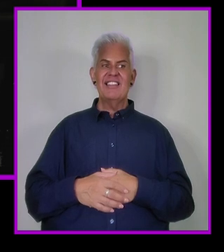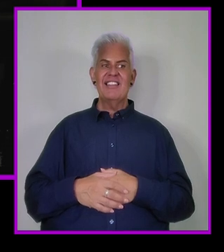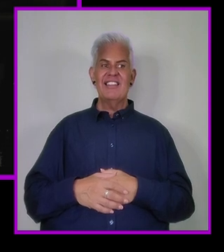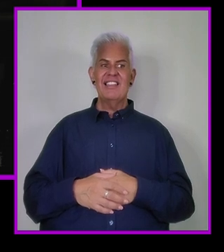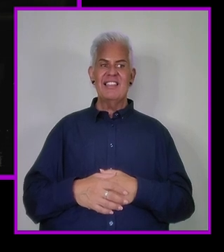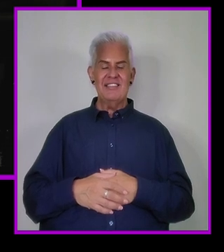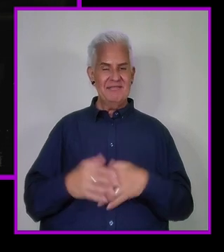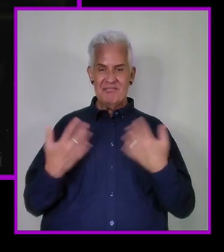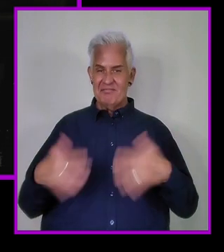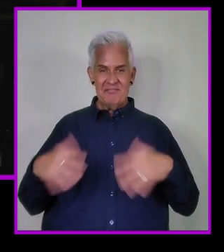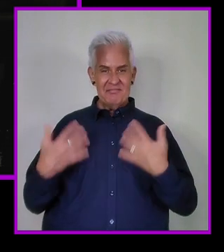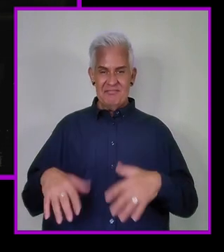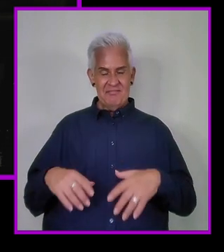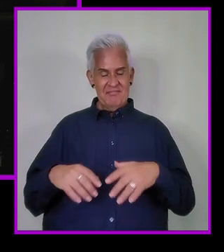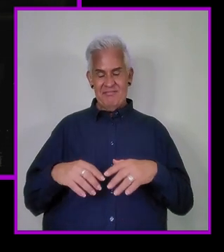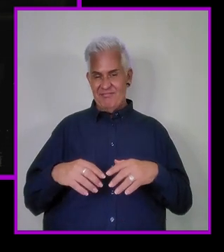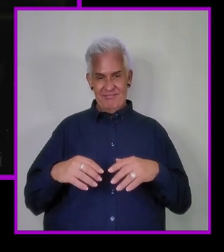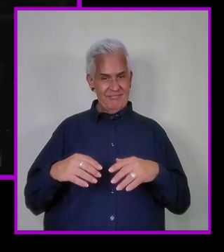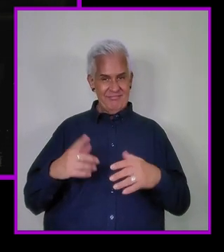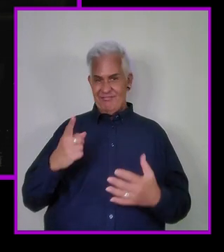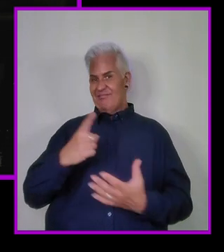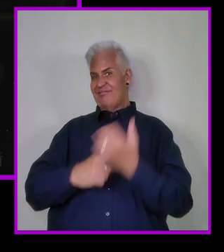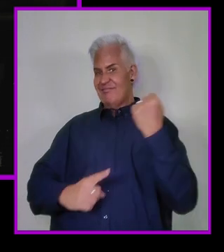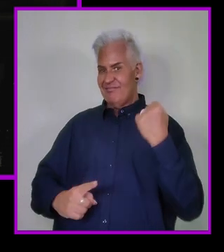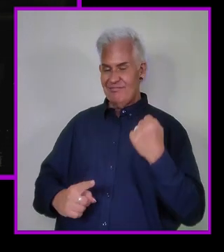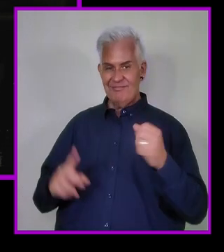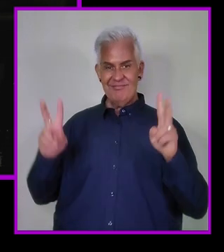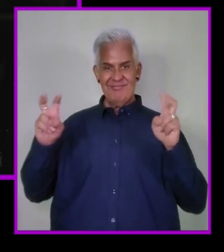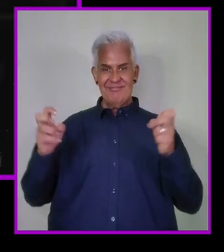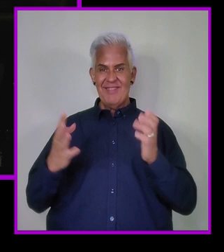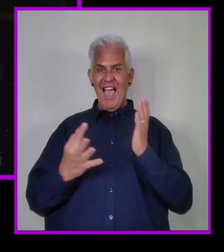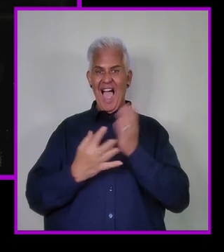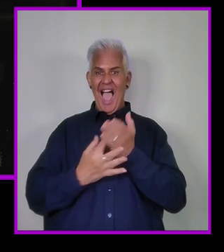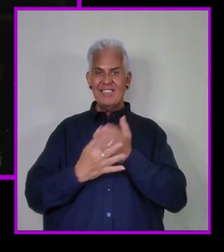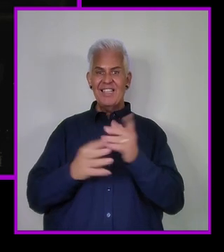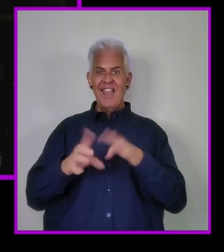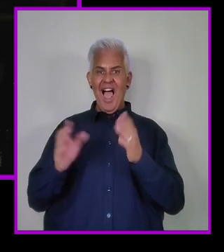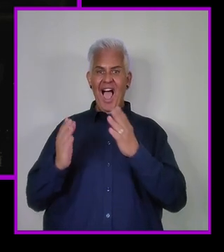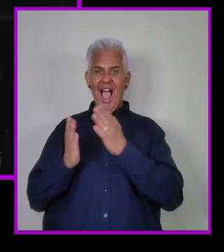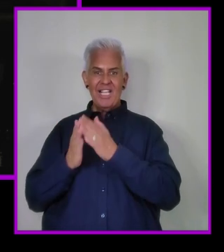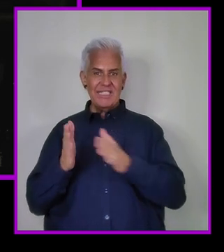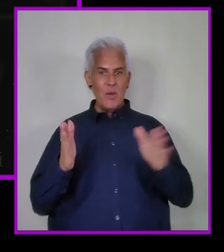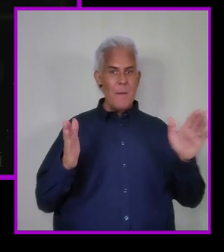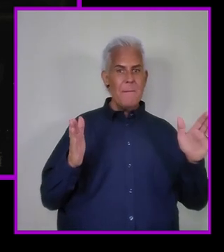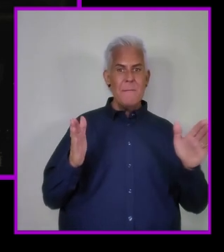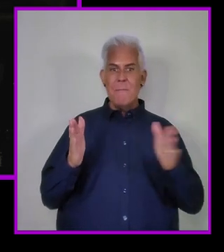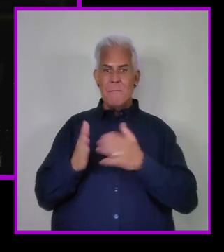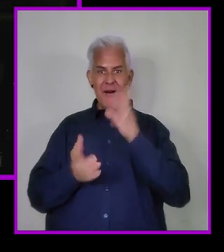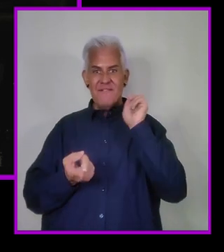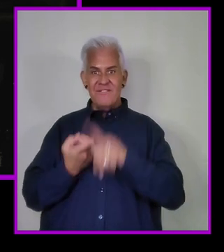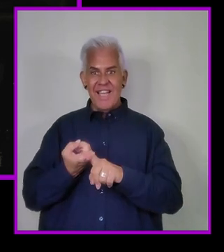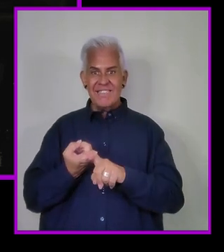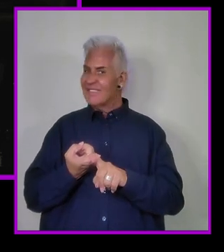so that's an amazing step forward. Mm-hmm. But access is a continuum. Yeah. It never is fixed. Mm-hmm. It